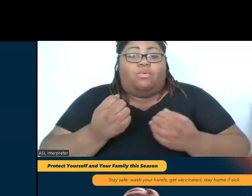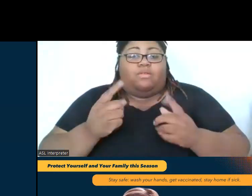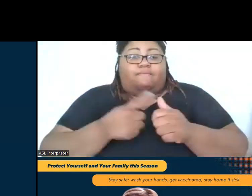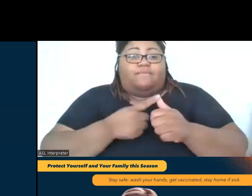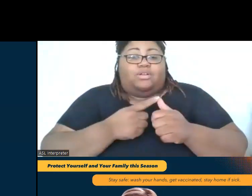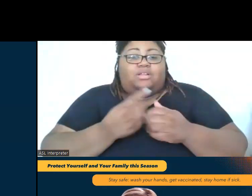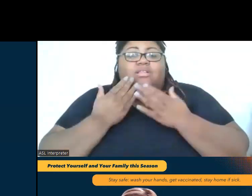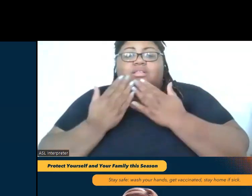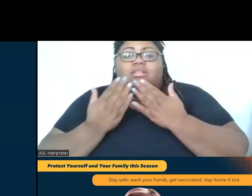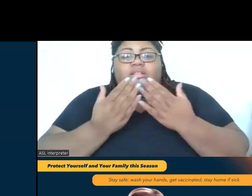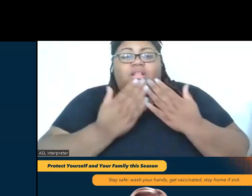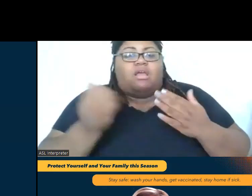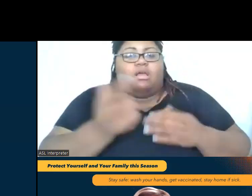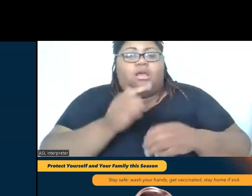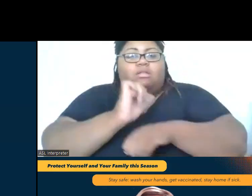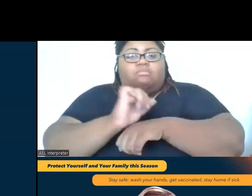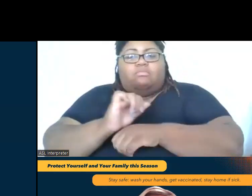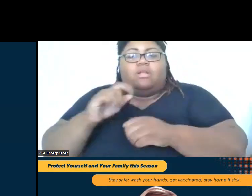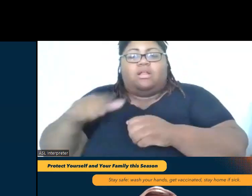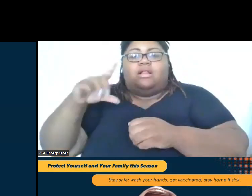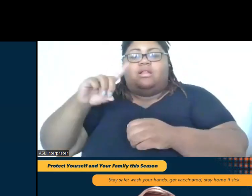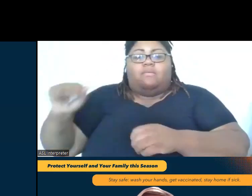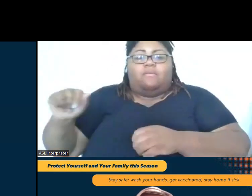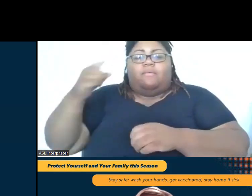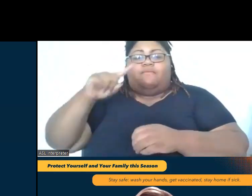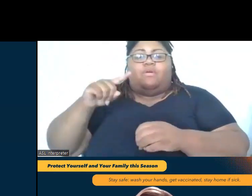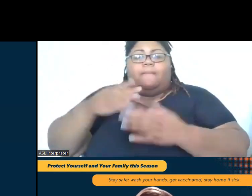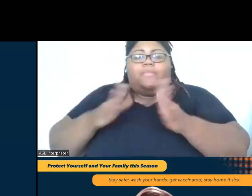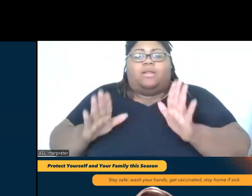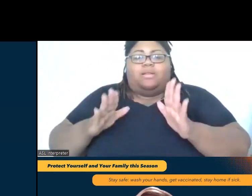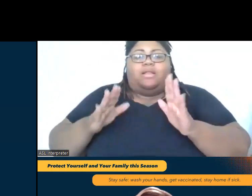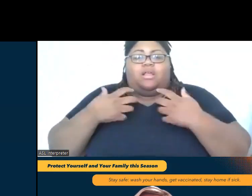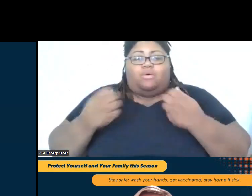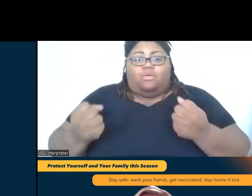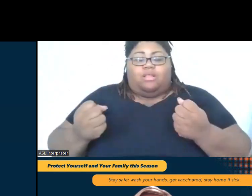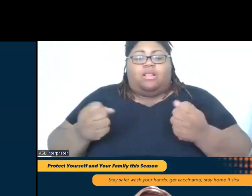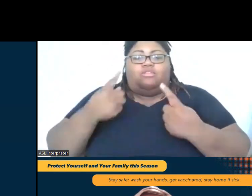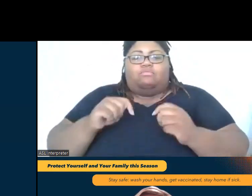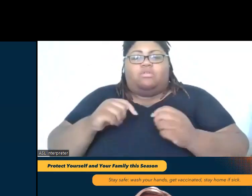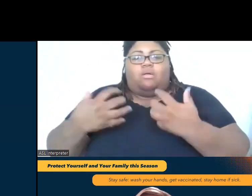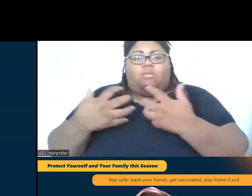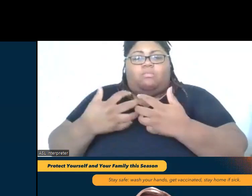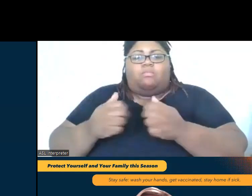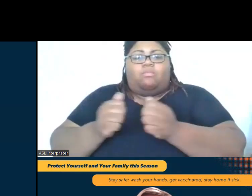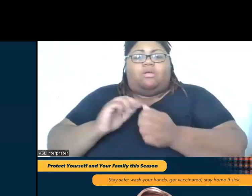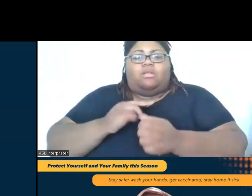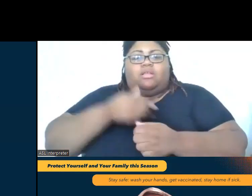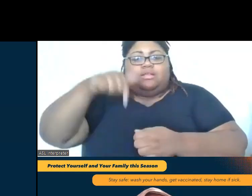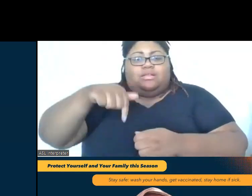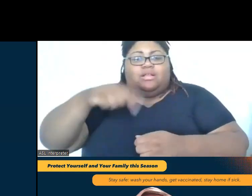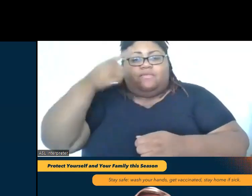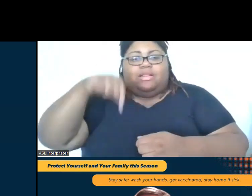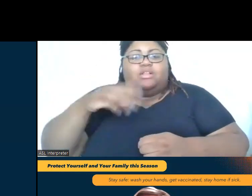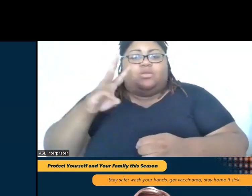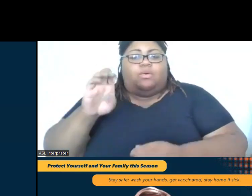at the Department of Public Health and the Department of Rehabilitation for partnering with us on this webinar today.